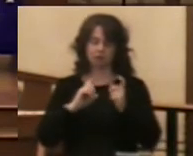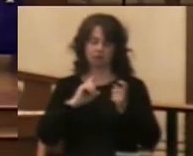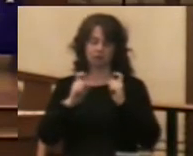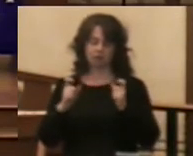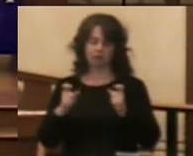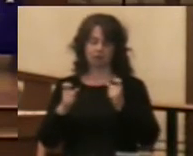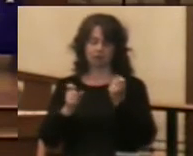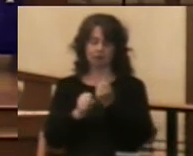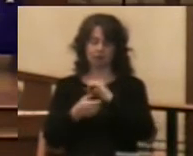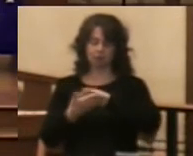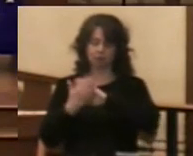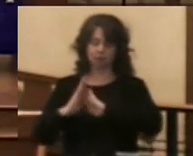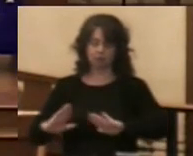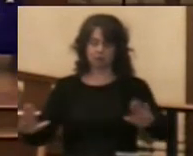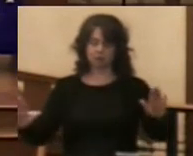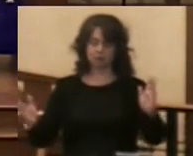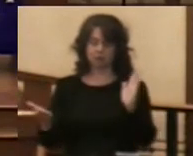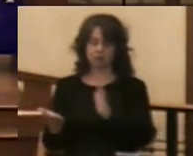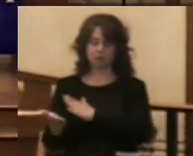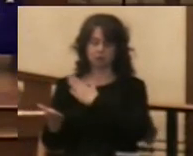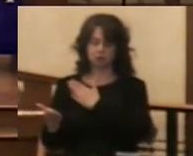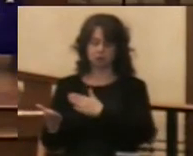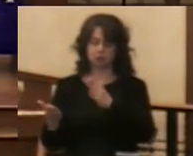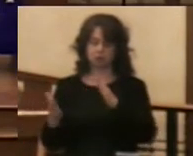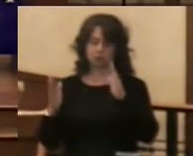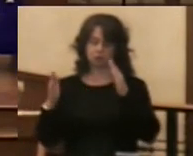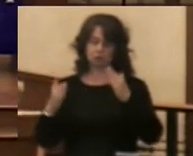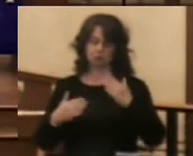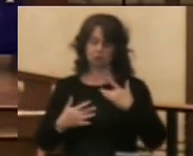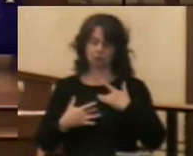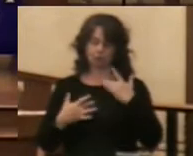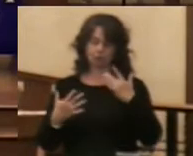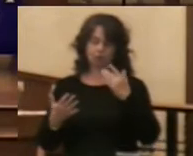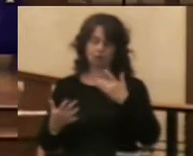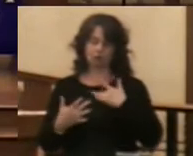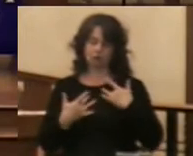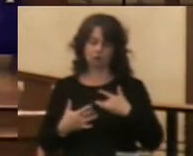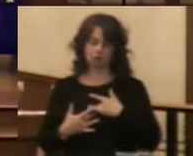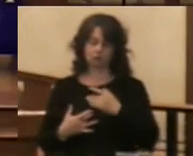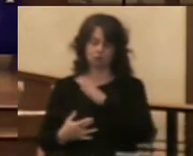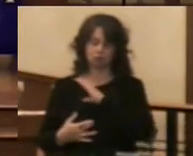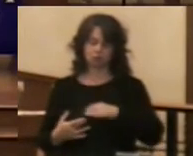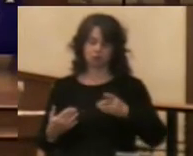grateful hearts, through Christ our Lord. Amen.